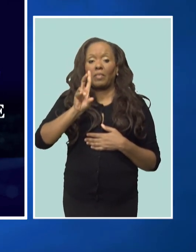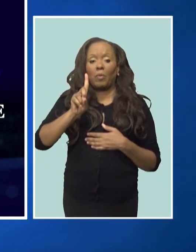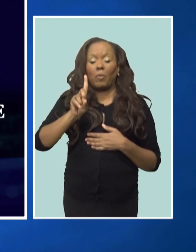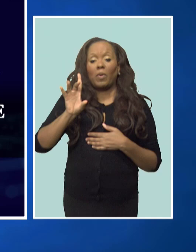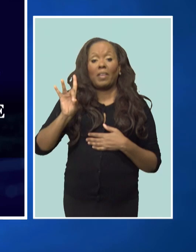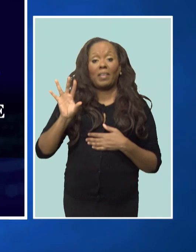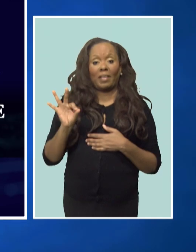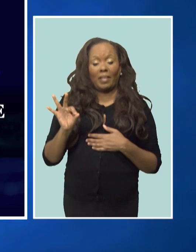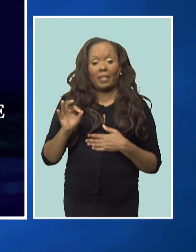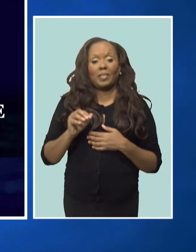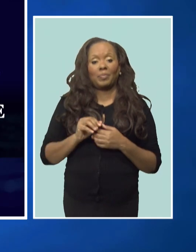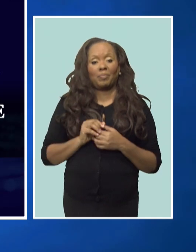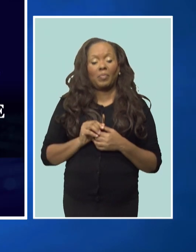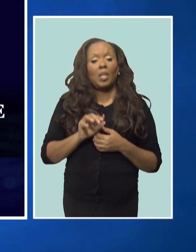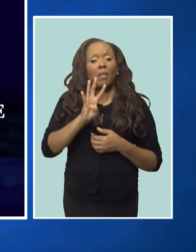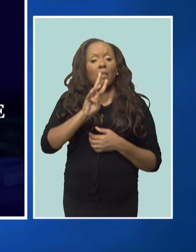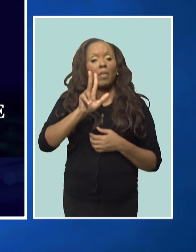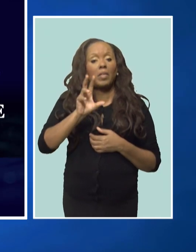430-7189 or